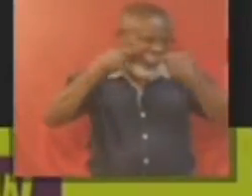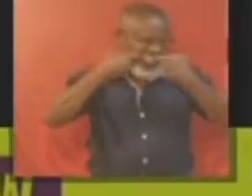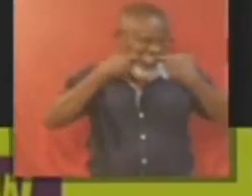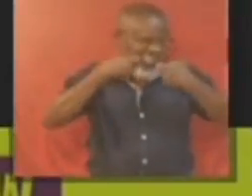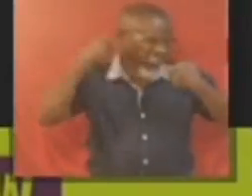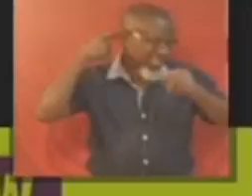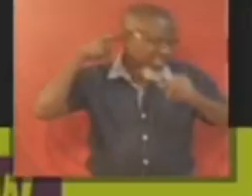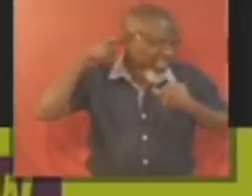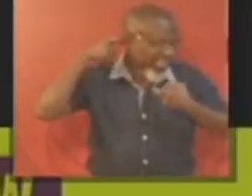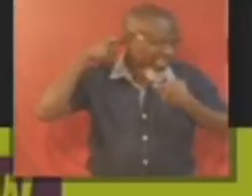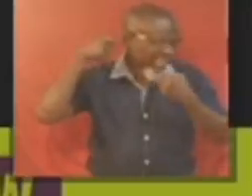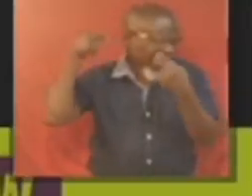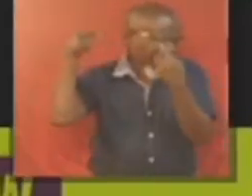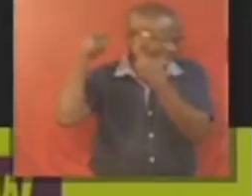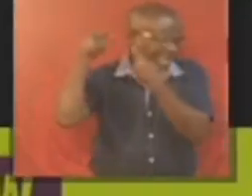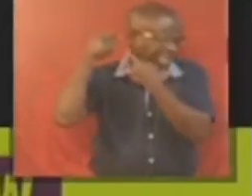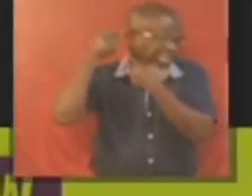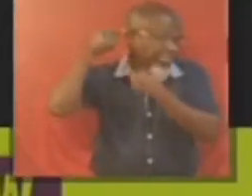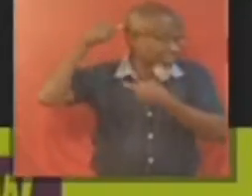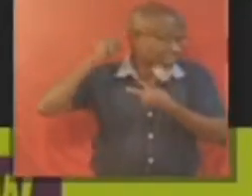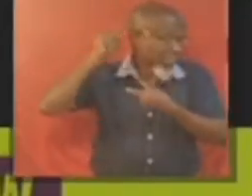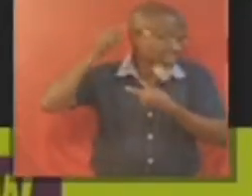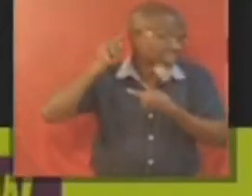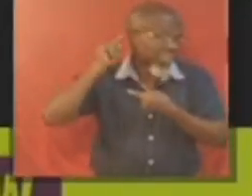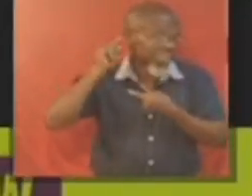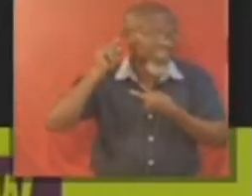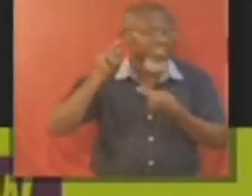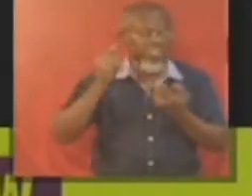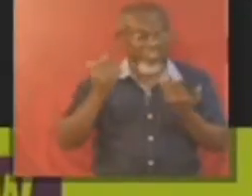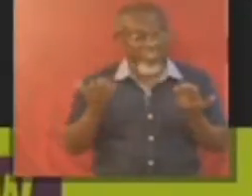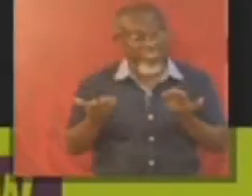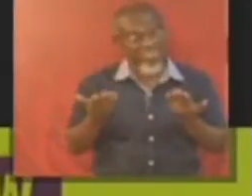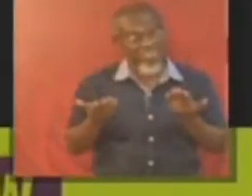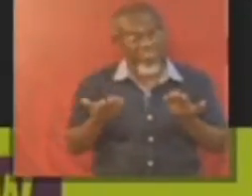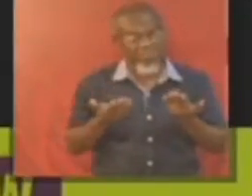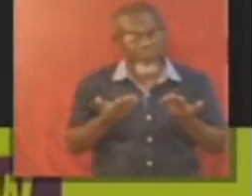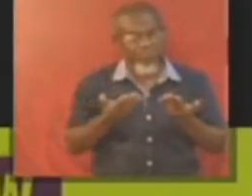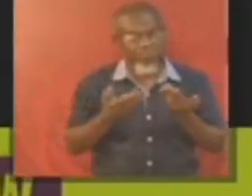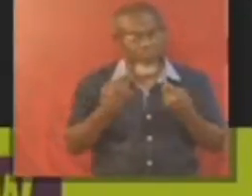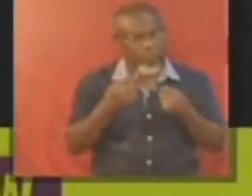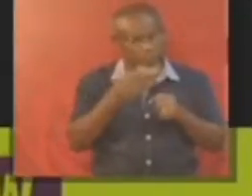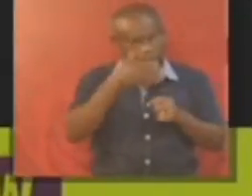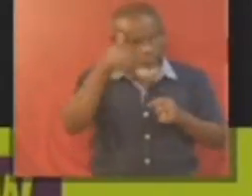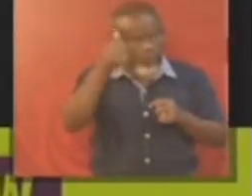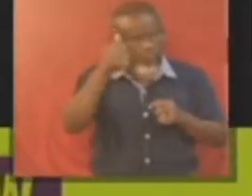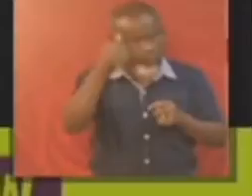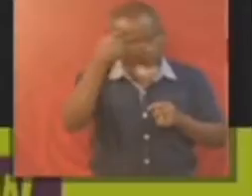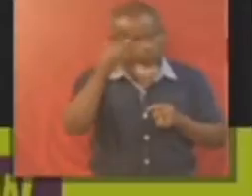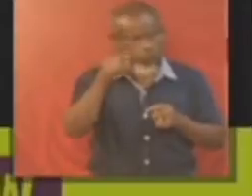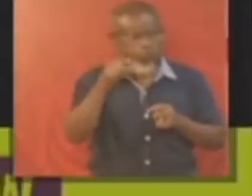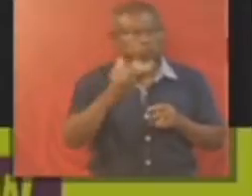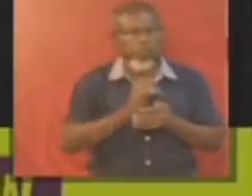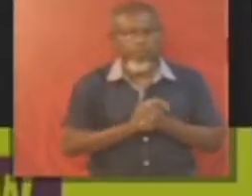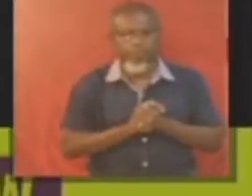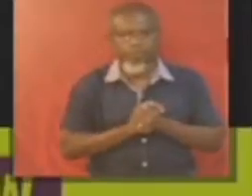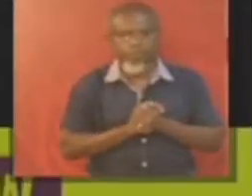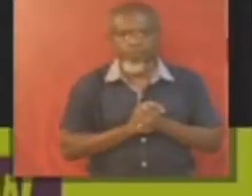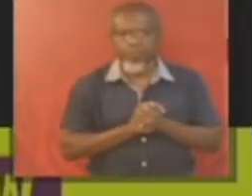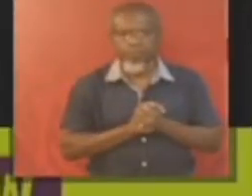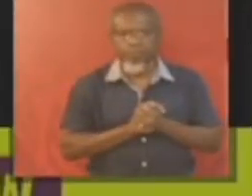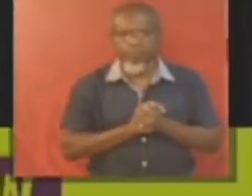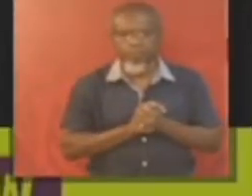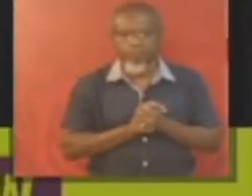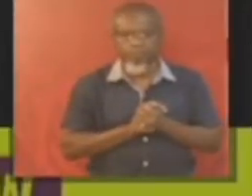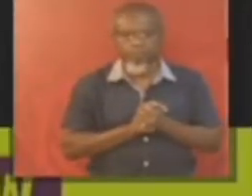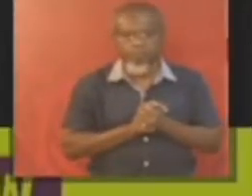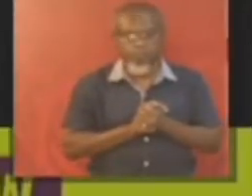mask, because it's actually hurting your ears. And as well, I want to speak about increasing tolerance to wearing the mask. And the irony is, you need